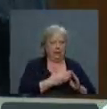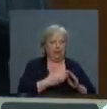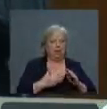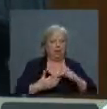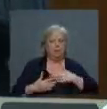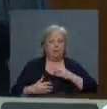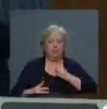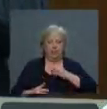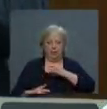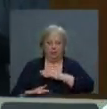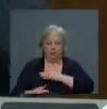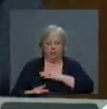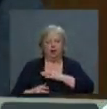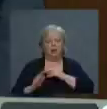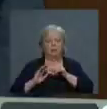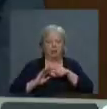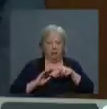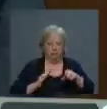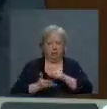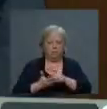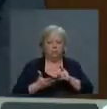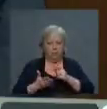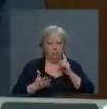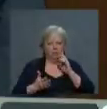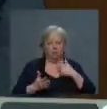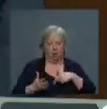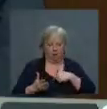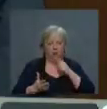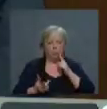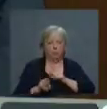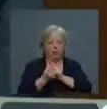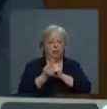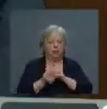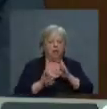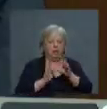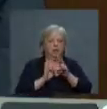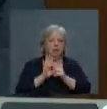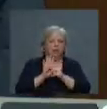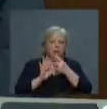my staff later this week. The contract says that once